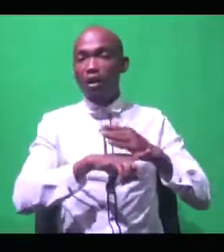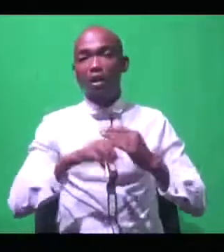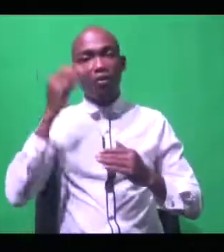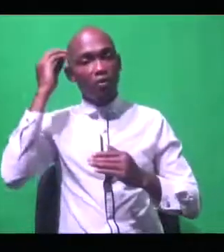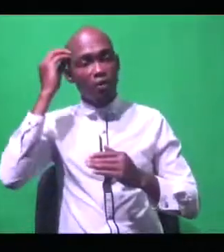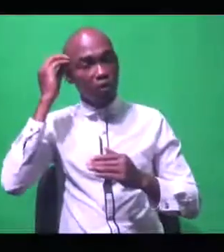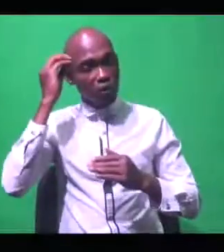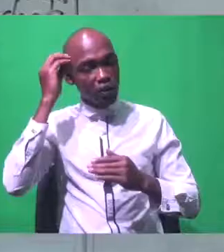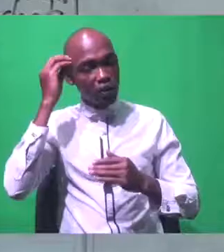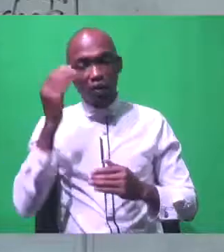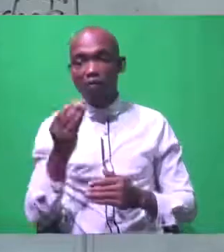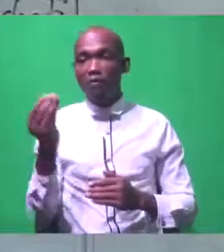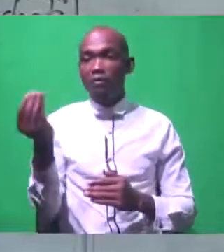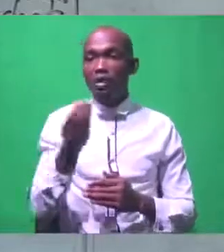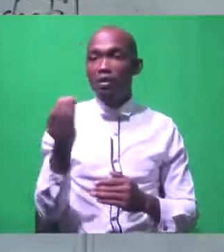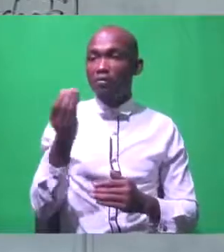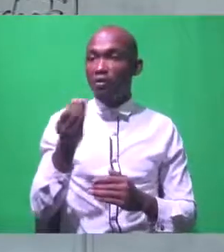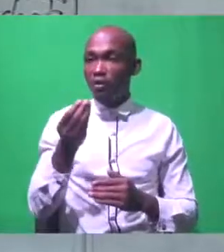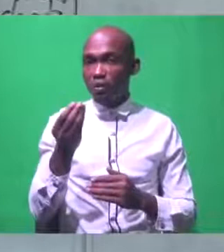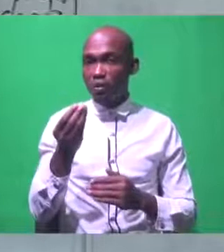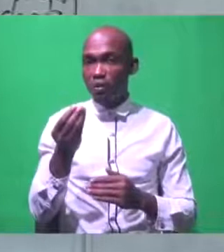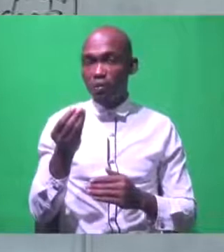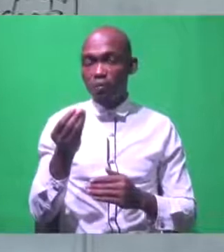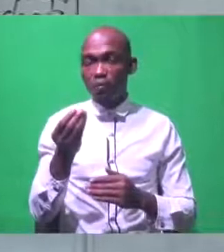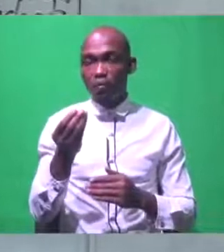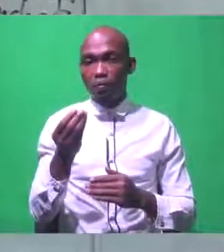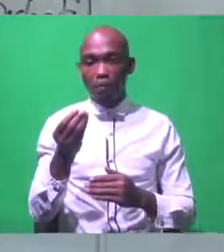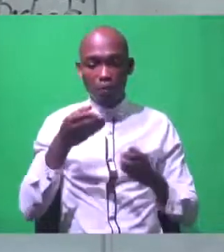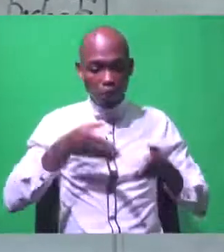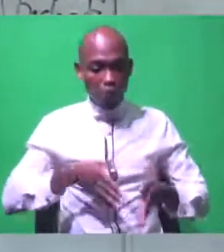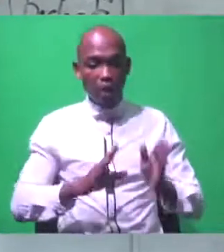production skills, how to produce various raw materials,